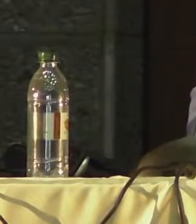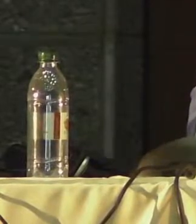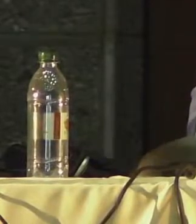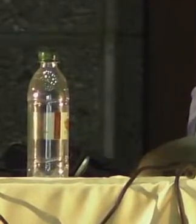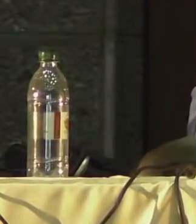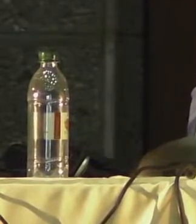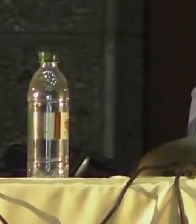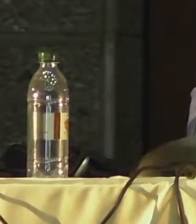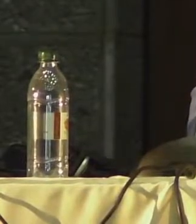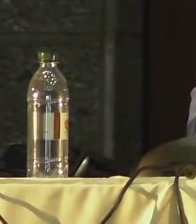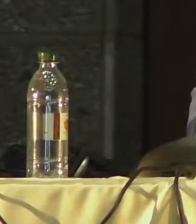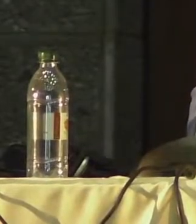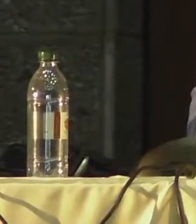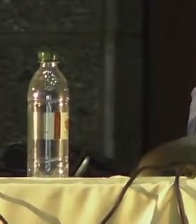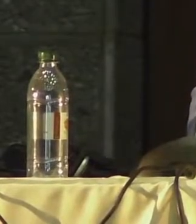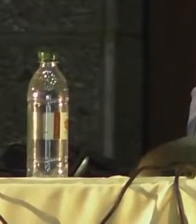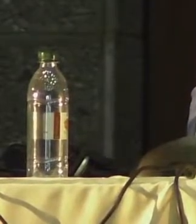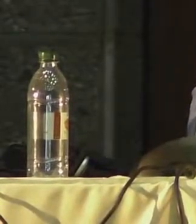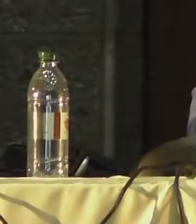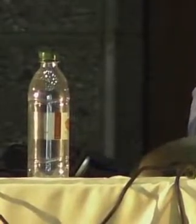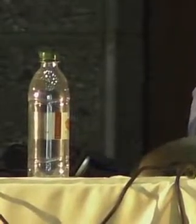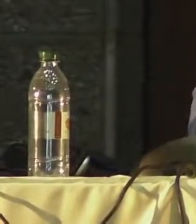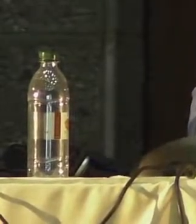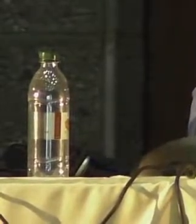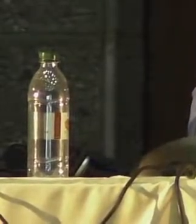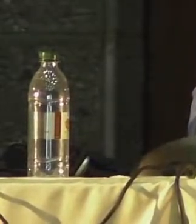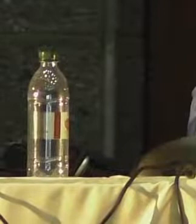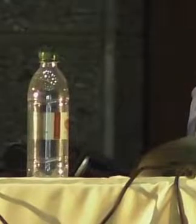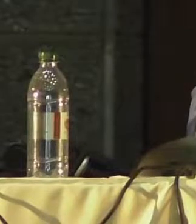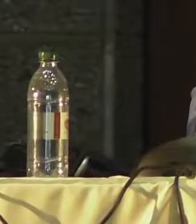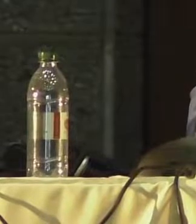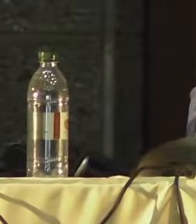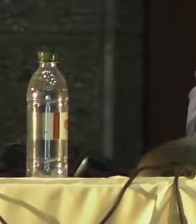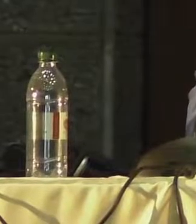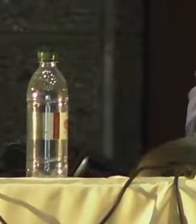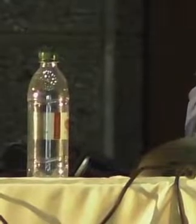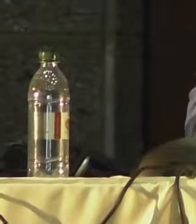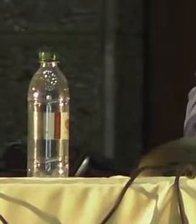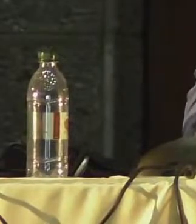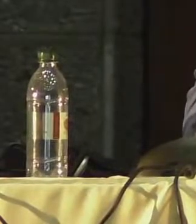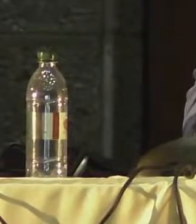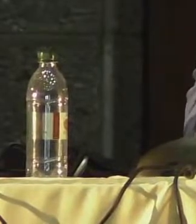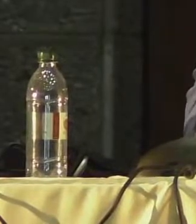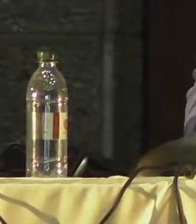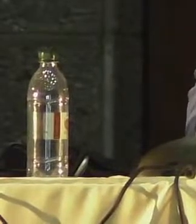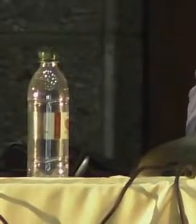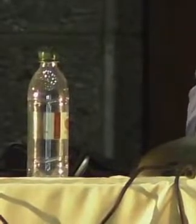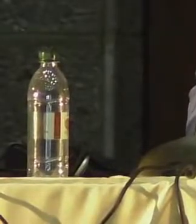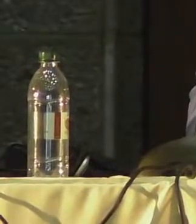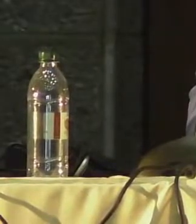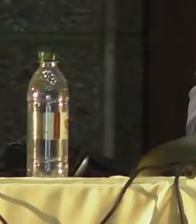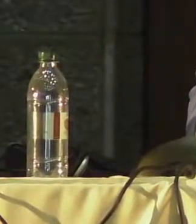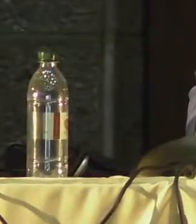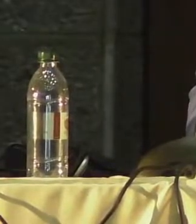program number 4, the program for this, the budget for this program was also reduced from